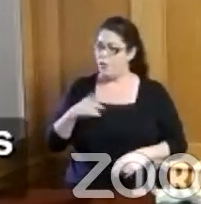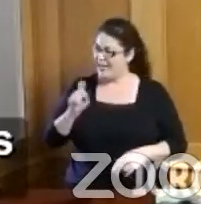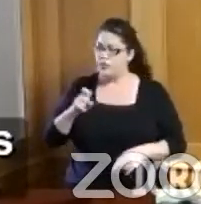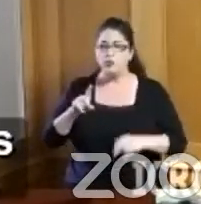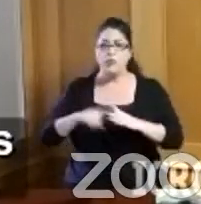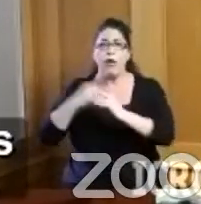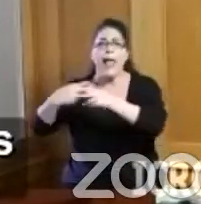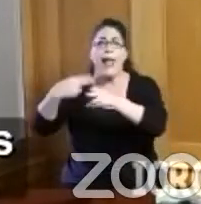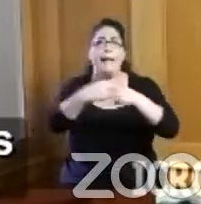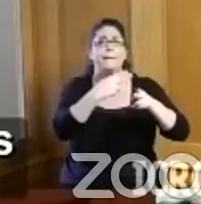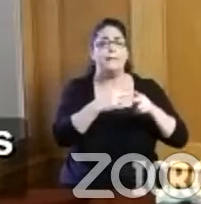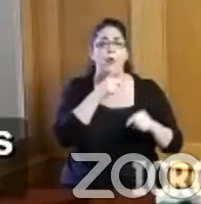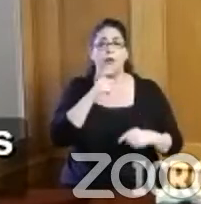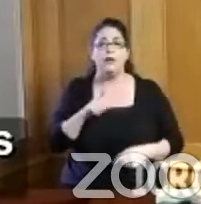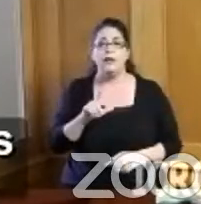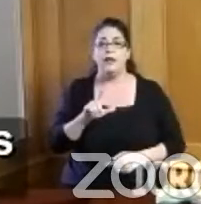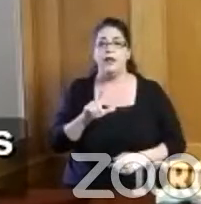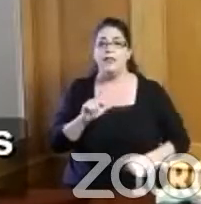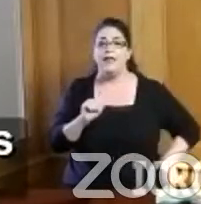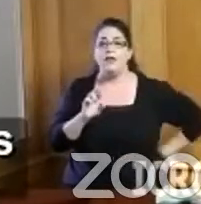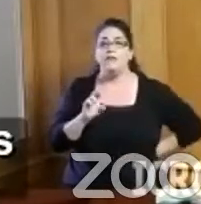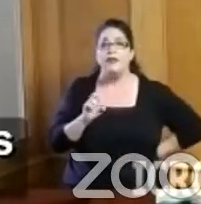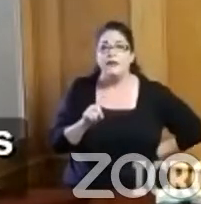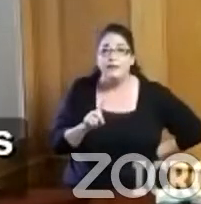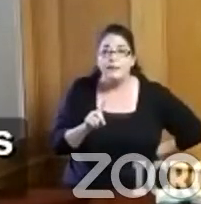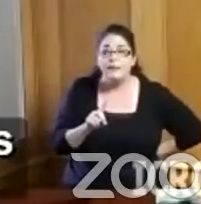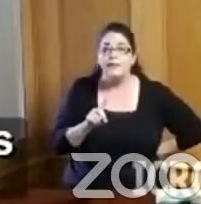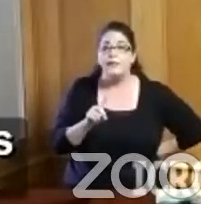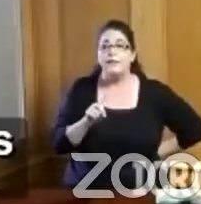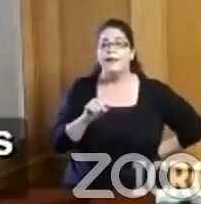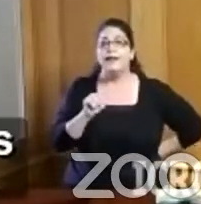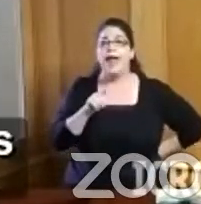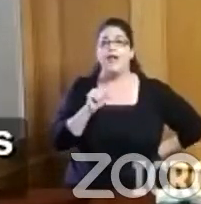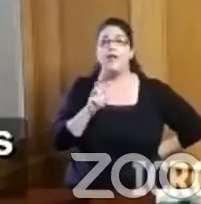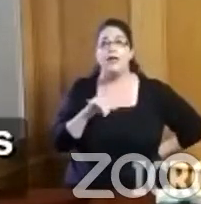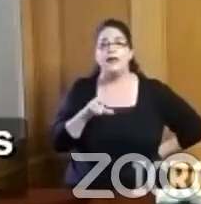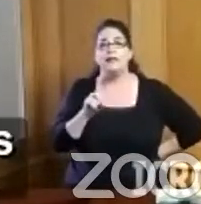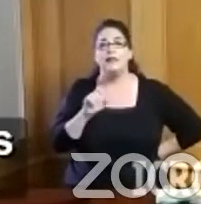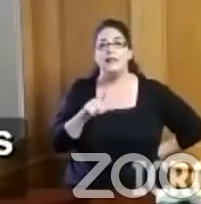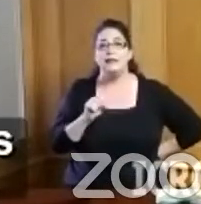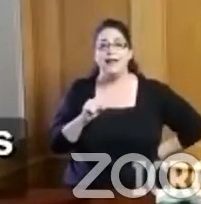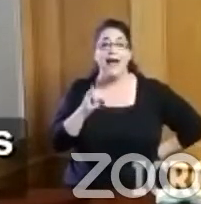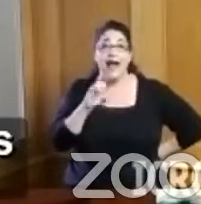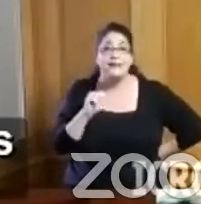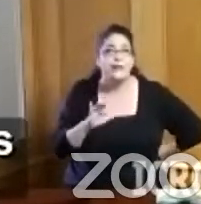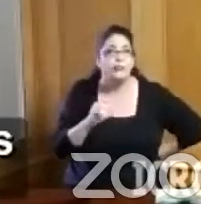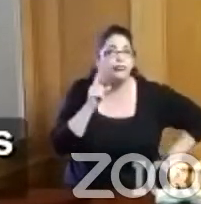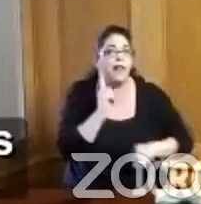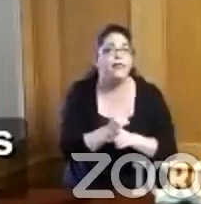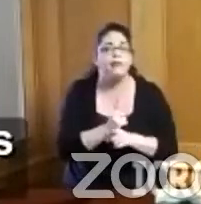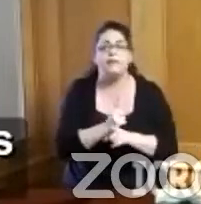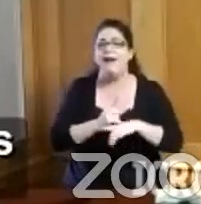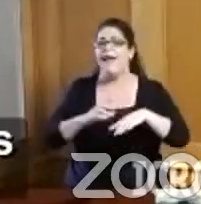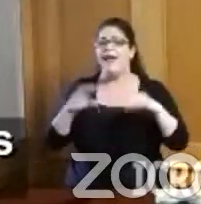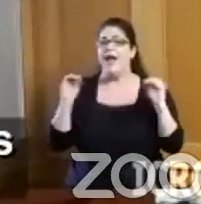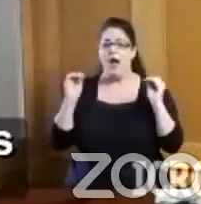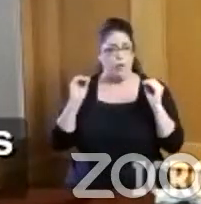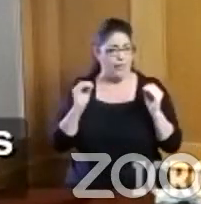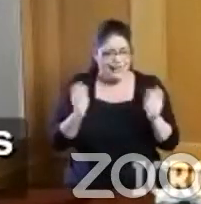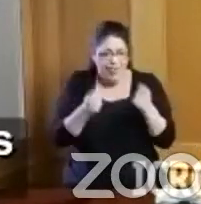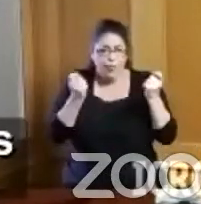know. L.A. Reid, the Calloways, the Deal. Everybody know the Isley Brothers. We don't have nothing to celebrate these